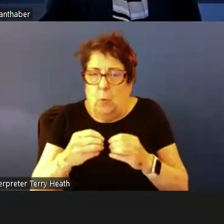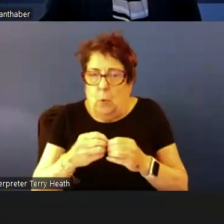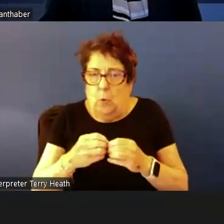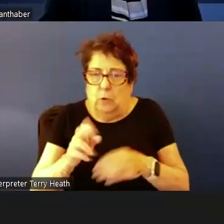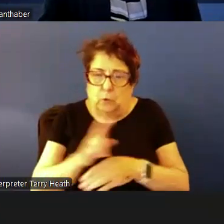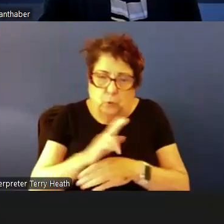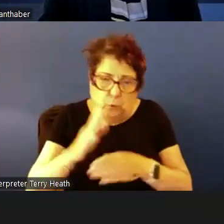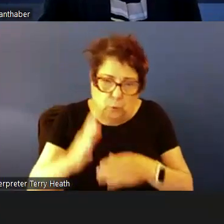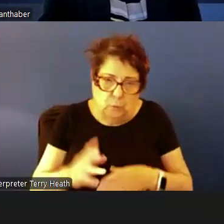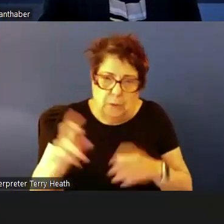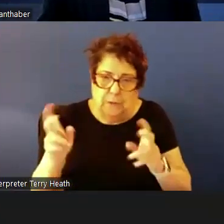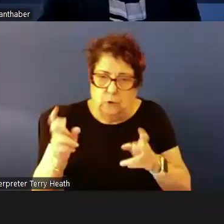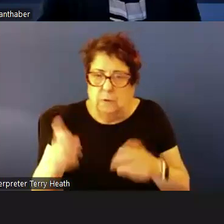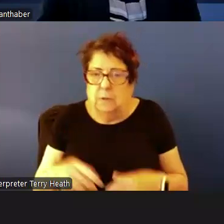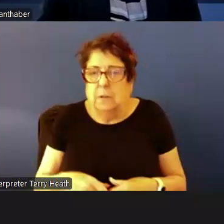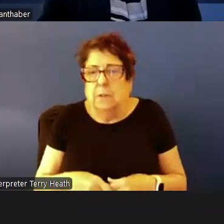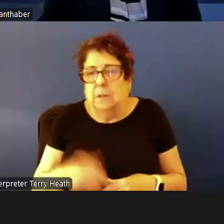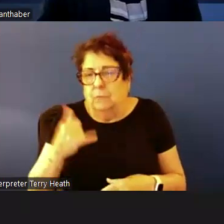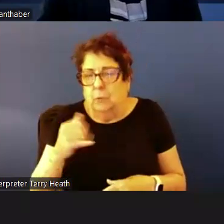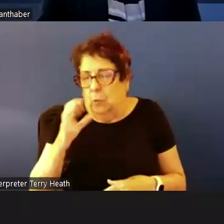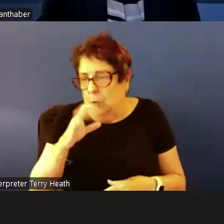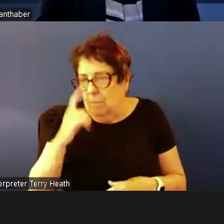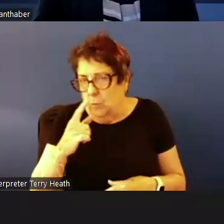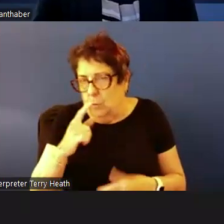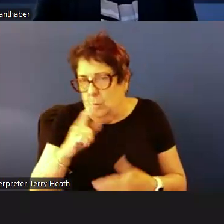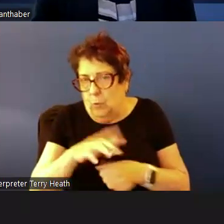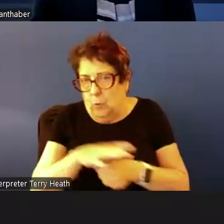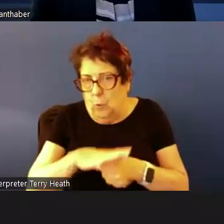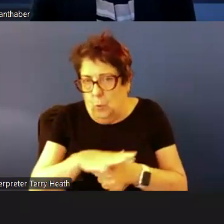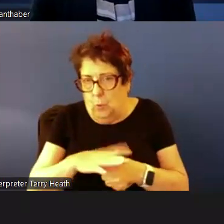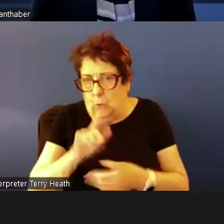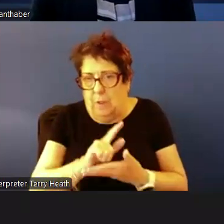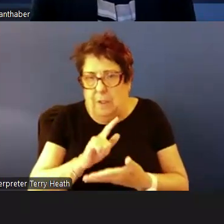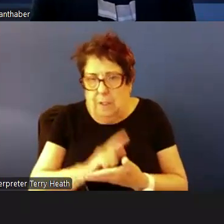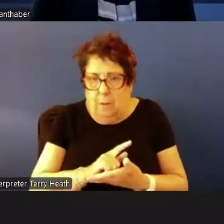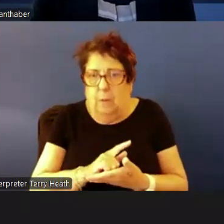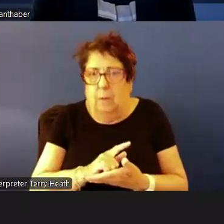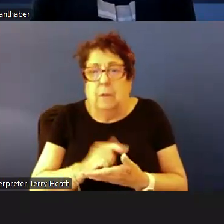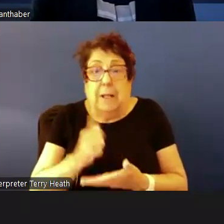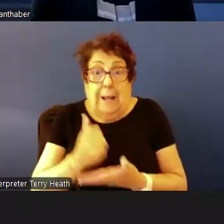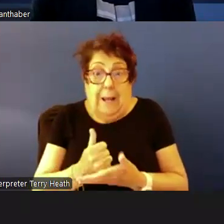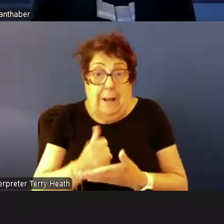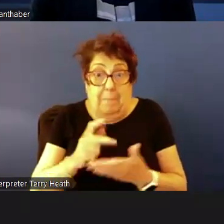just when you're looking up local legal aid programs, that might be something to be aware of.